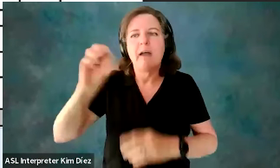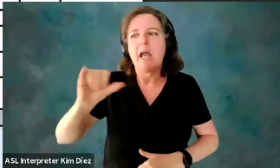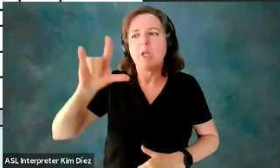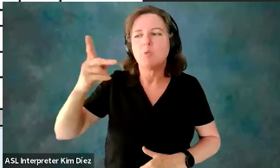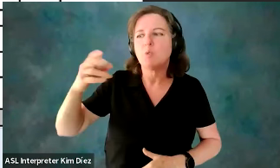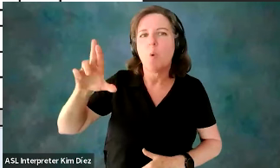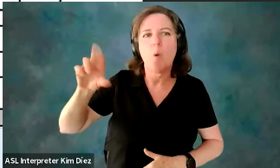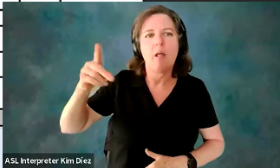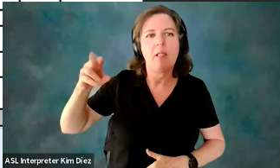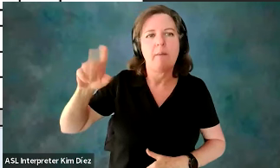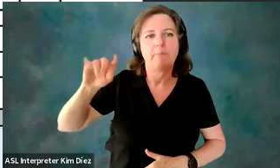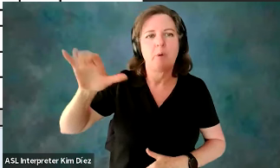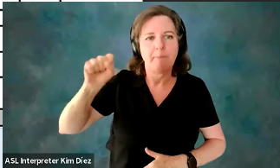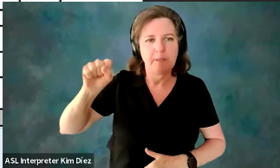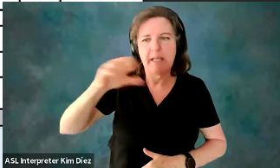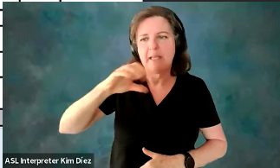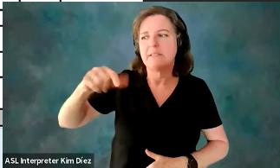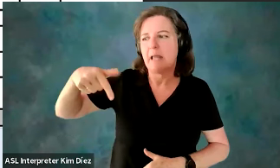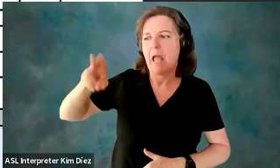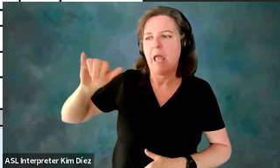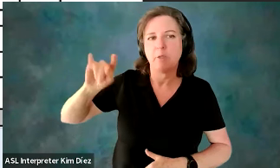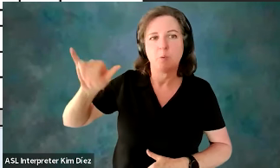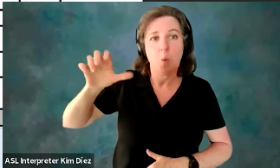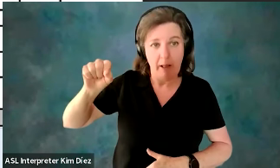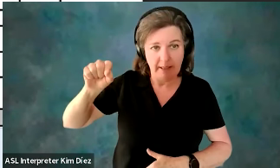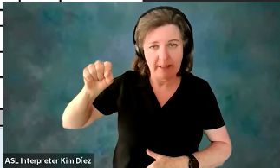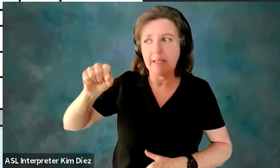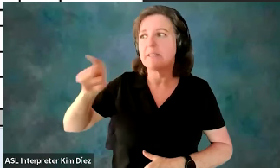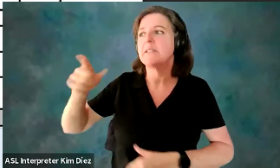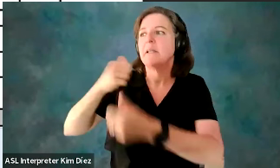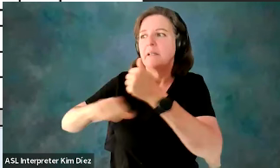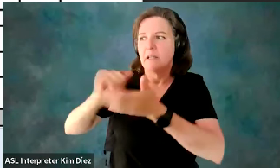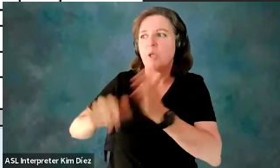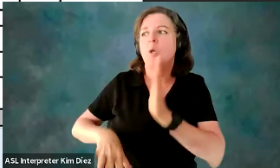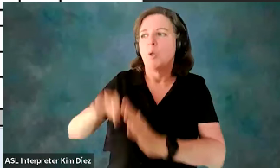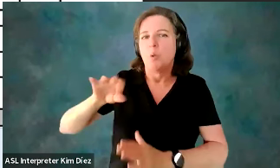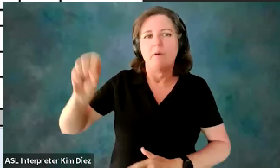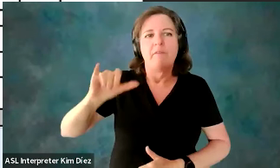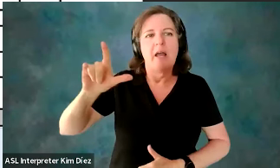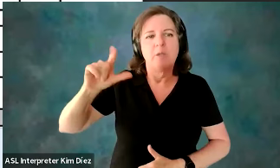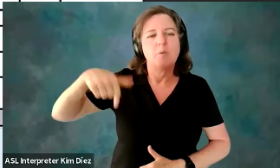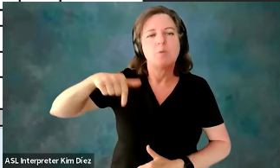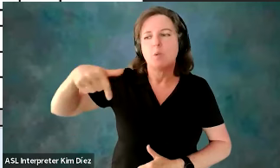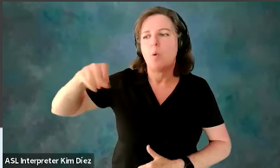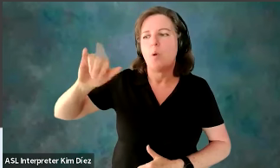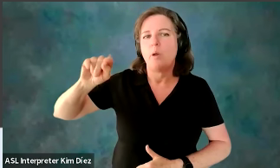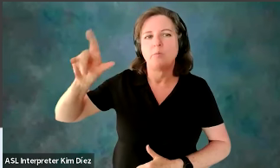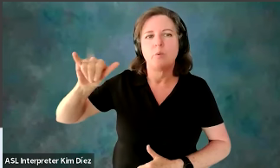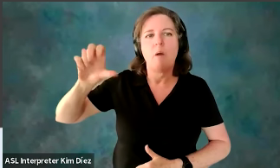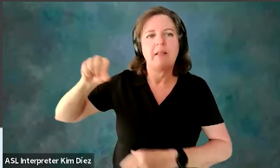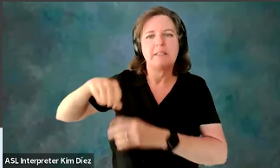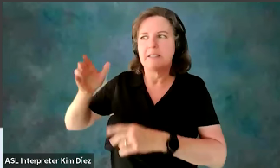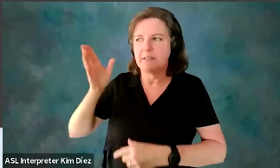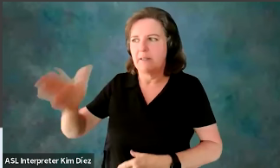in soil property and qualities, you're going to find it, qualities and features. It's just so that you have an